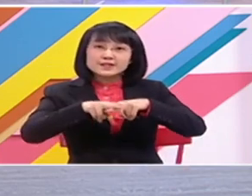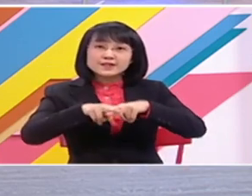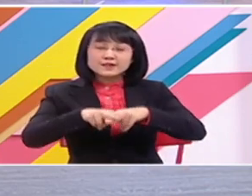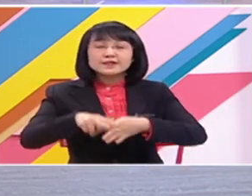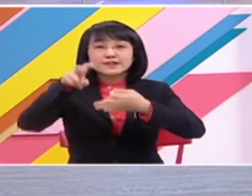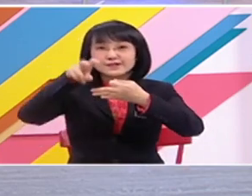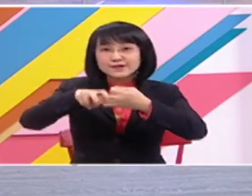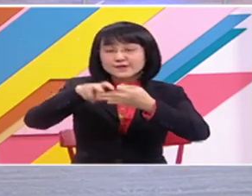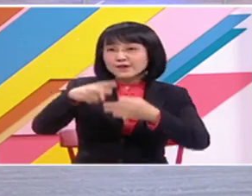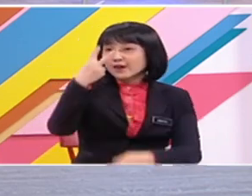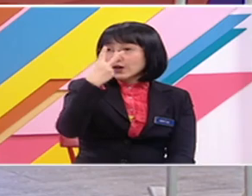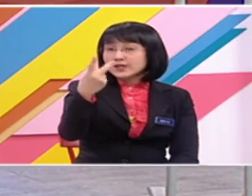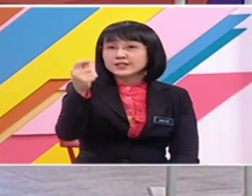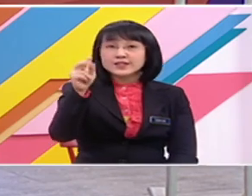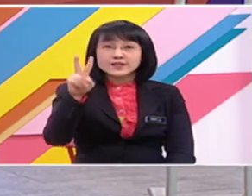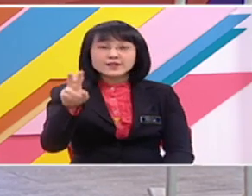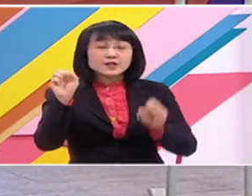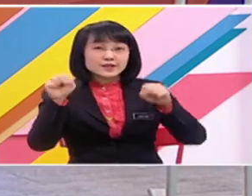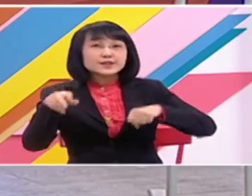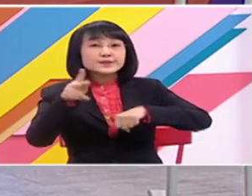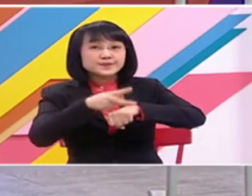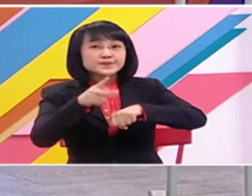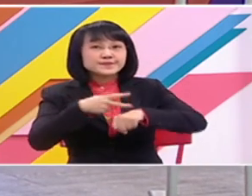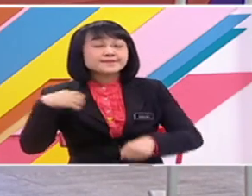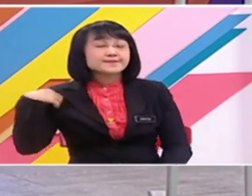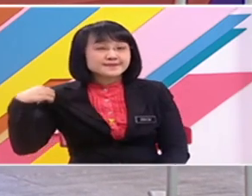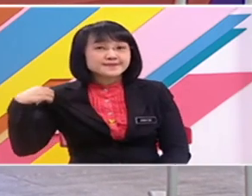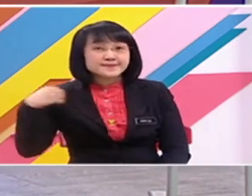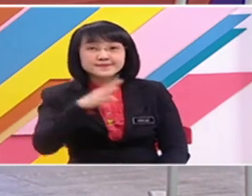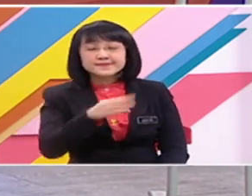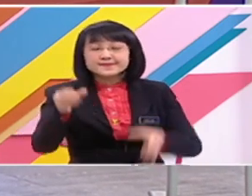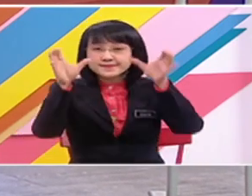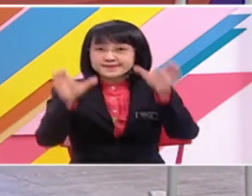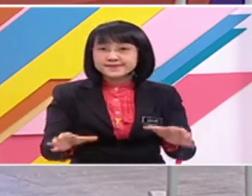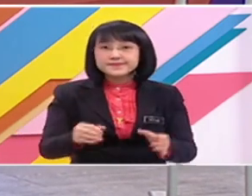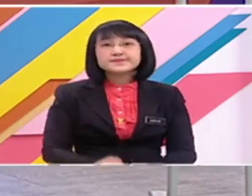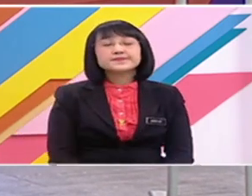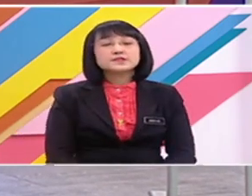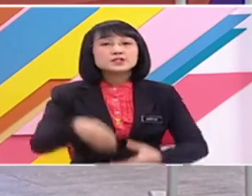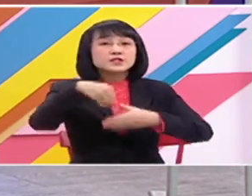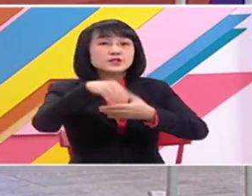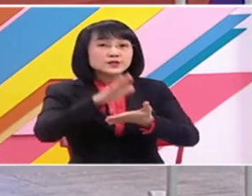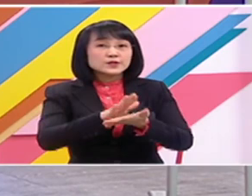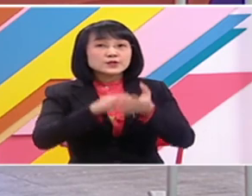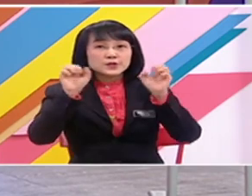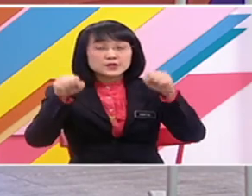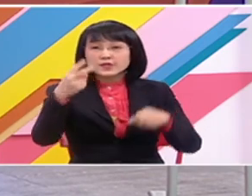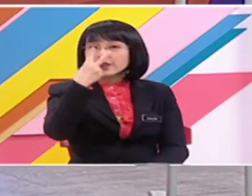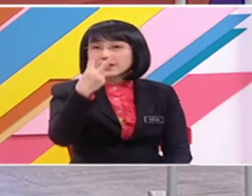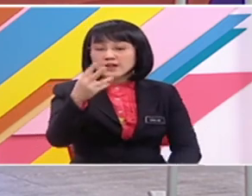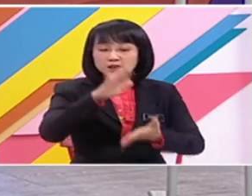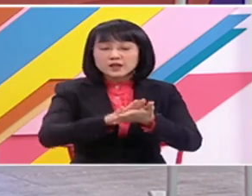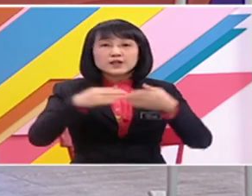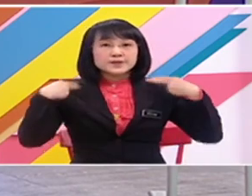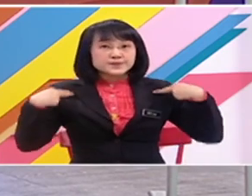Yeah. Okay, in the school, we can see the school uniform. Yeah, because the school uniform, the shirt